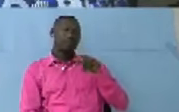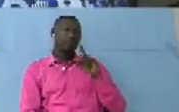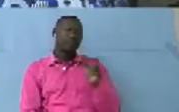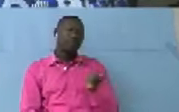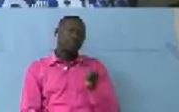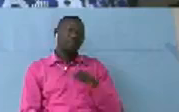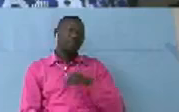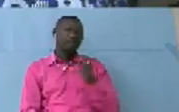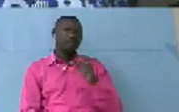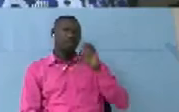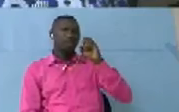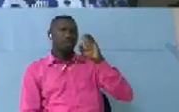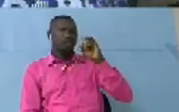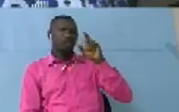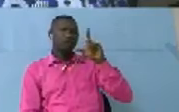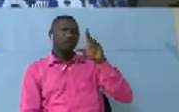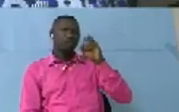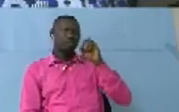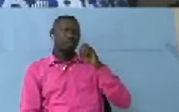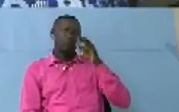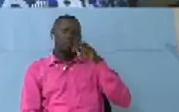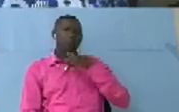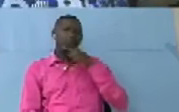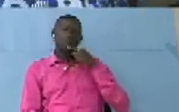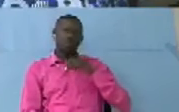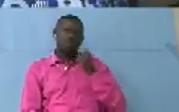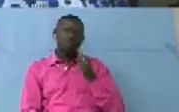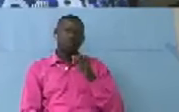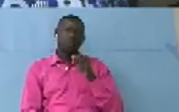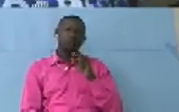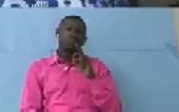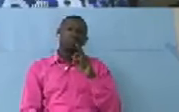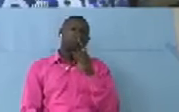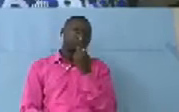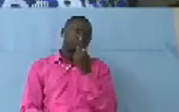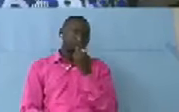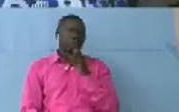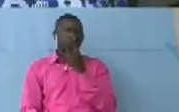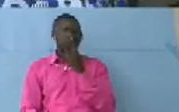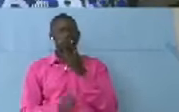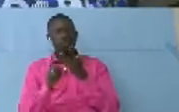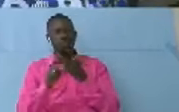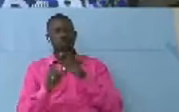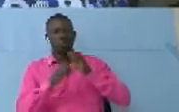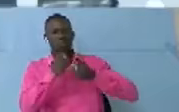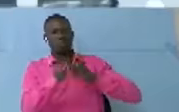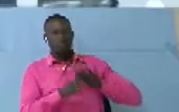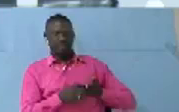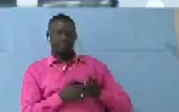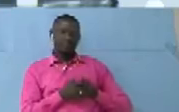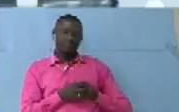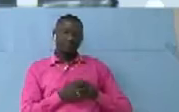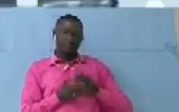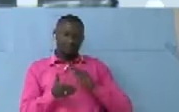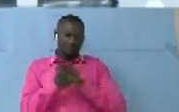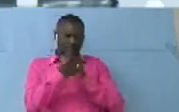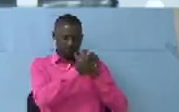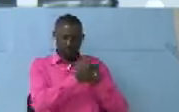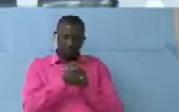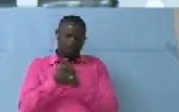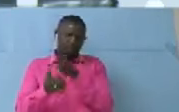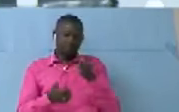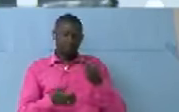And Solo Sandang's mother and her co-wife. So me kontong. I greeted them. So me